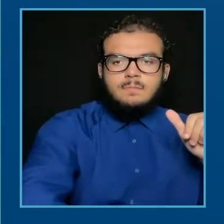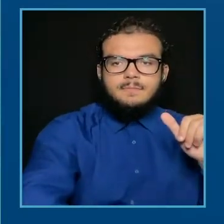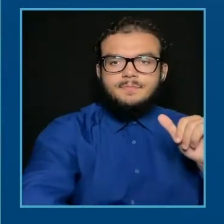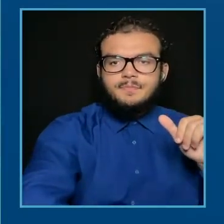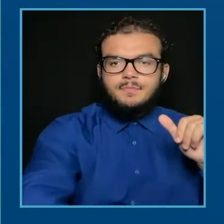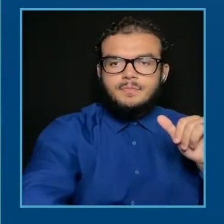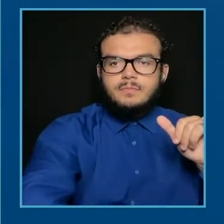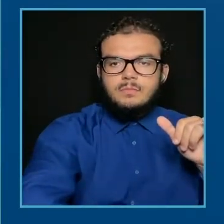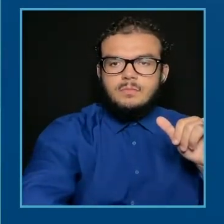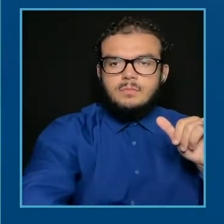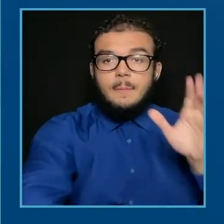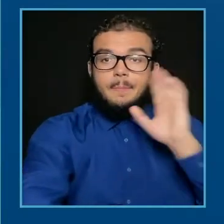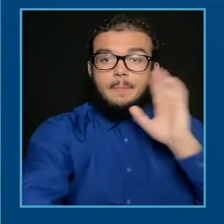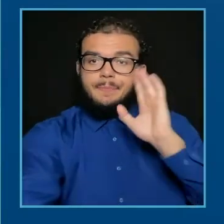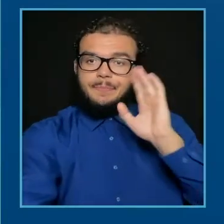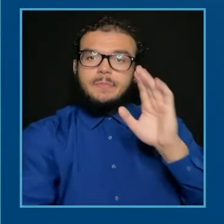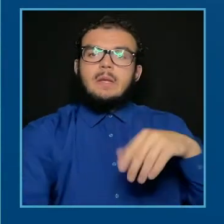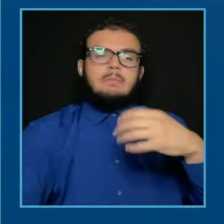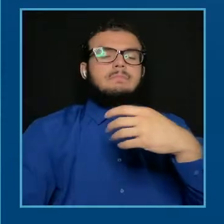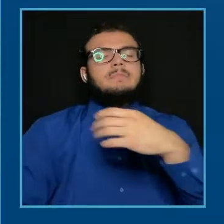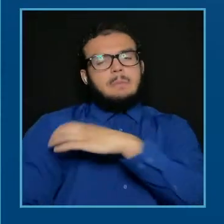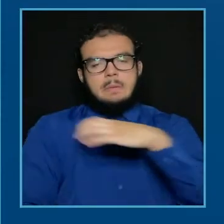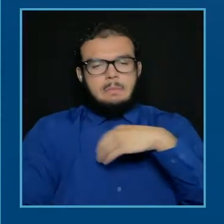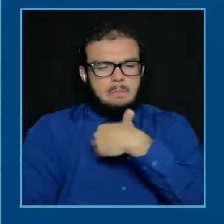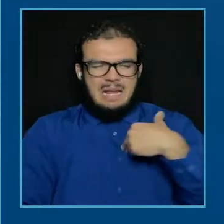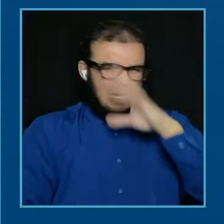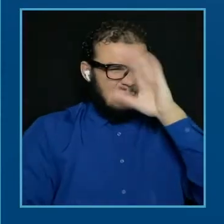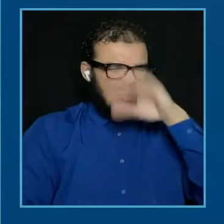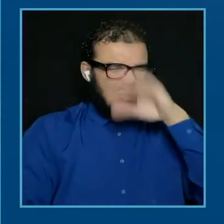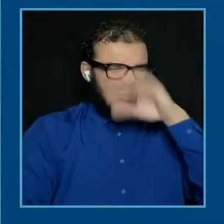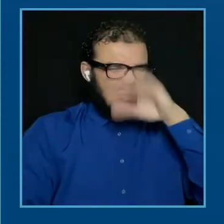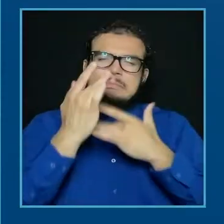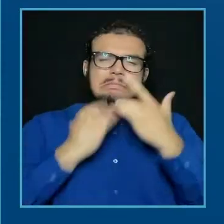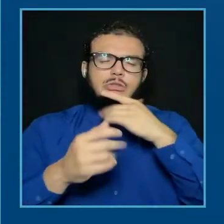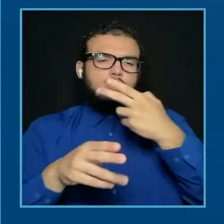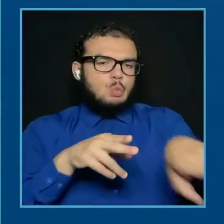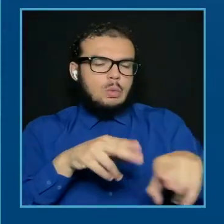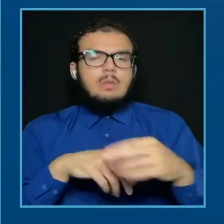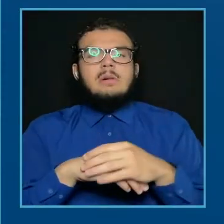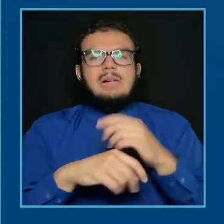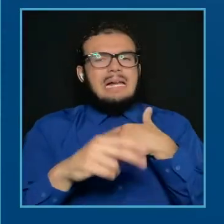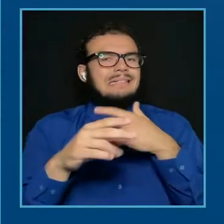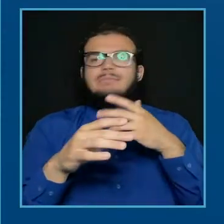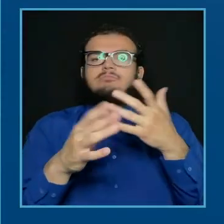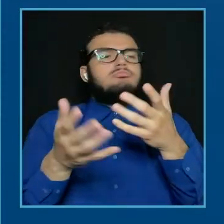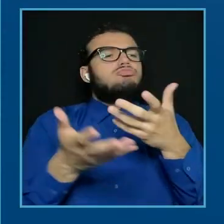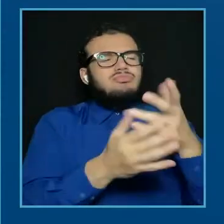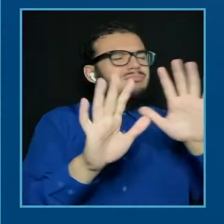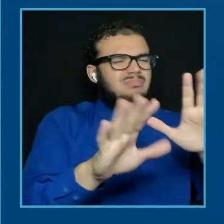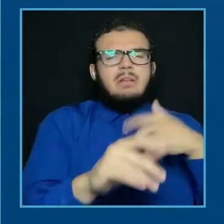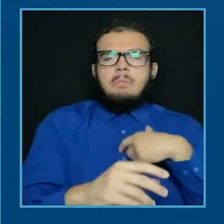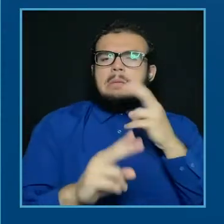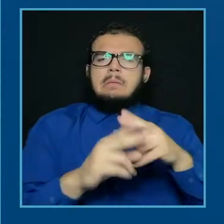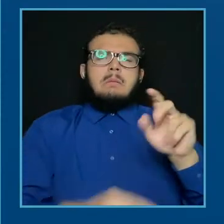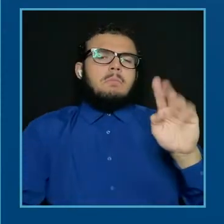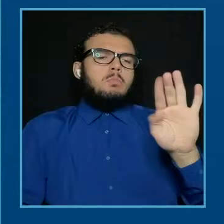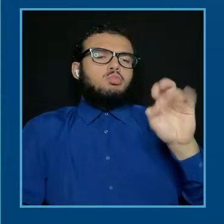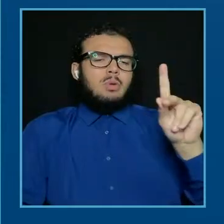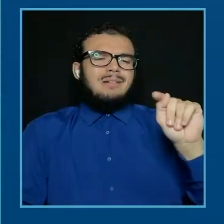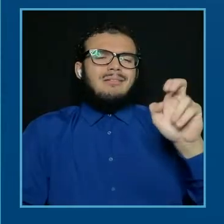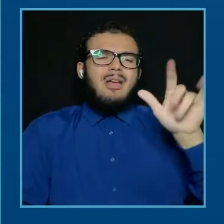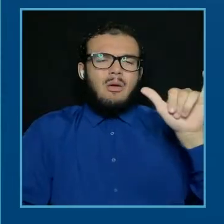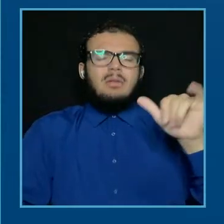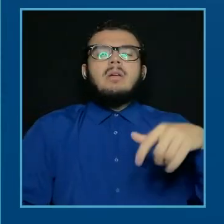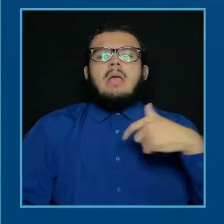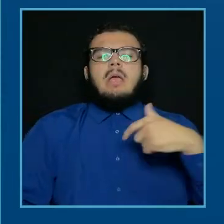Good afternoon, committee members. I understand that time is short, so I will skip the pleasantries, but my name is Brad Townley, and I am also appearing